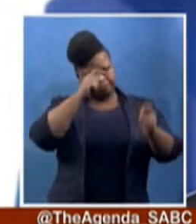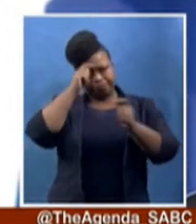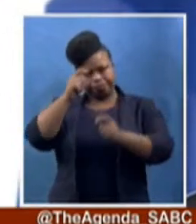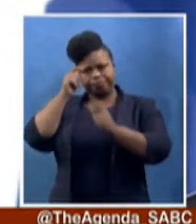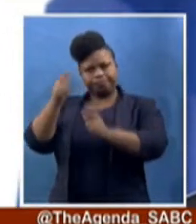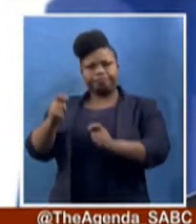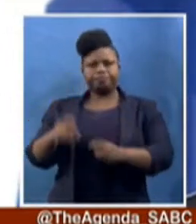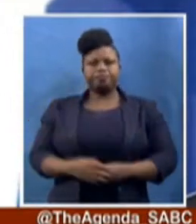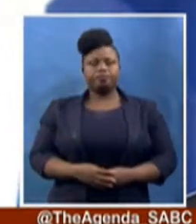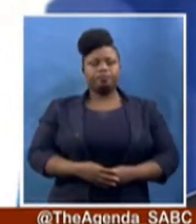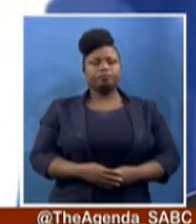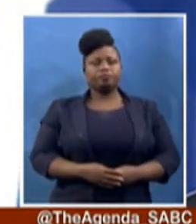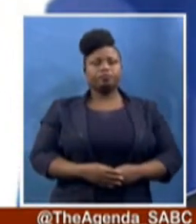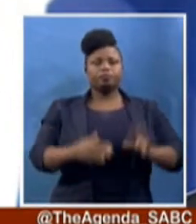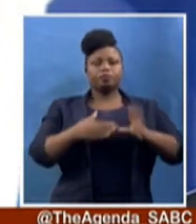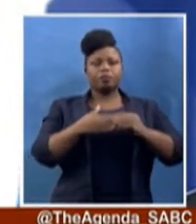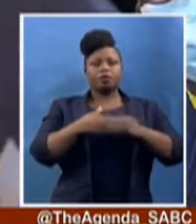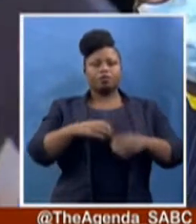legislature,